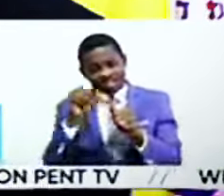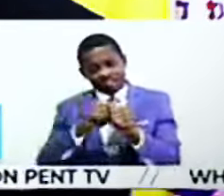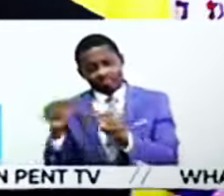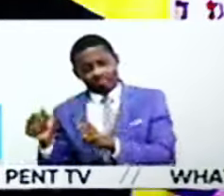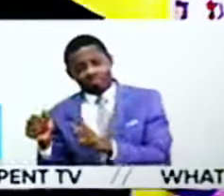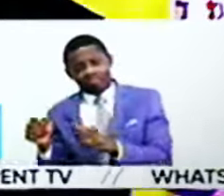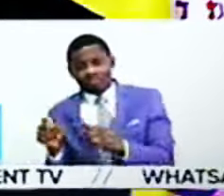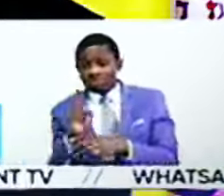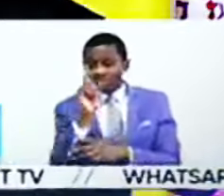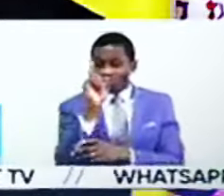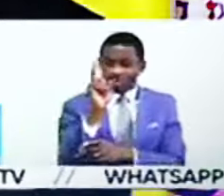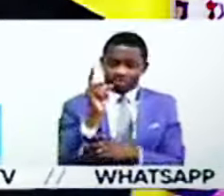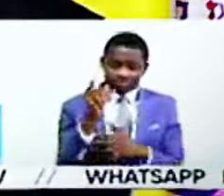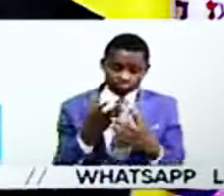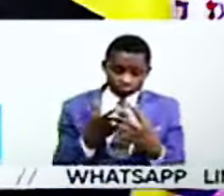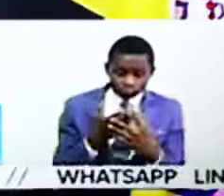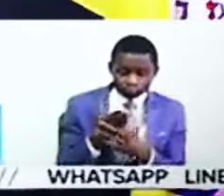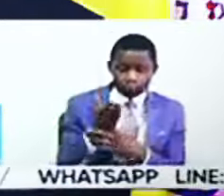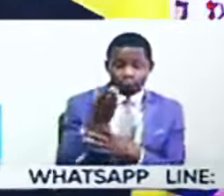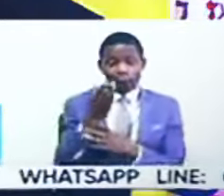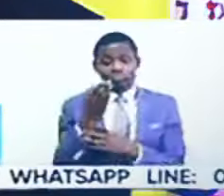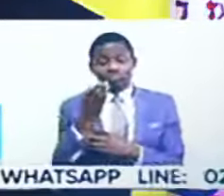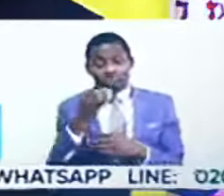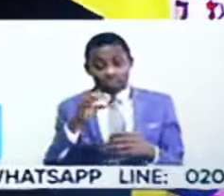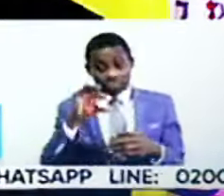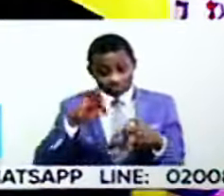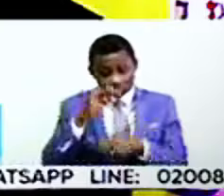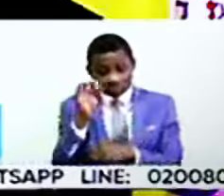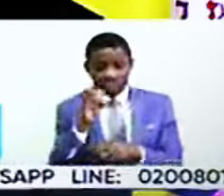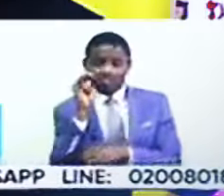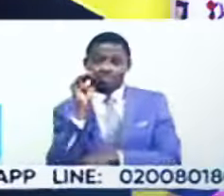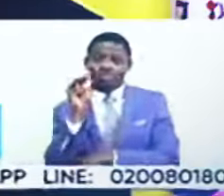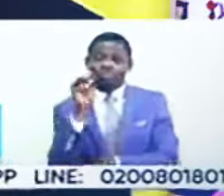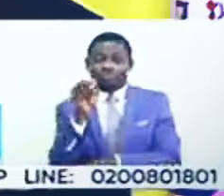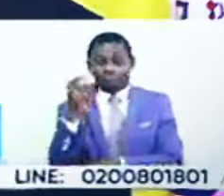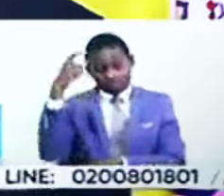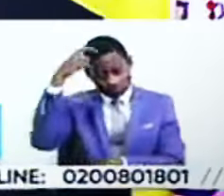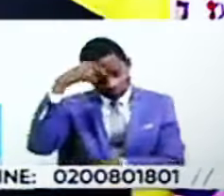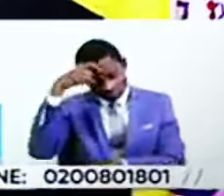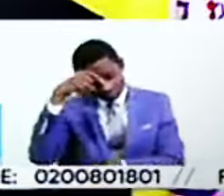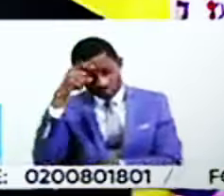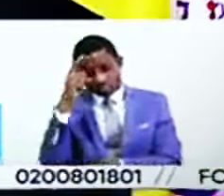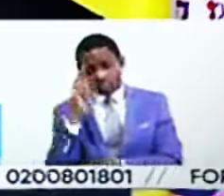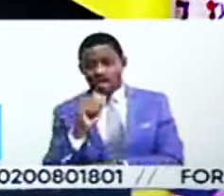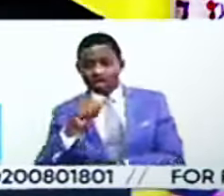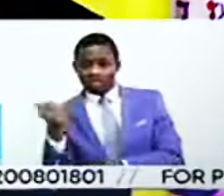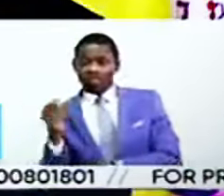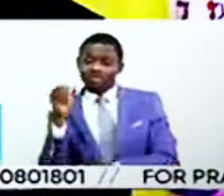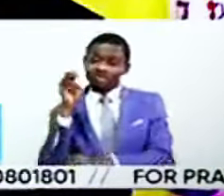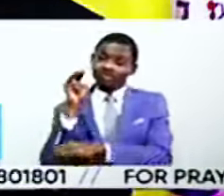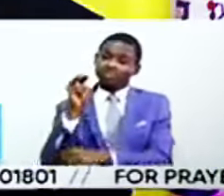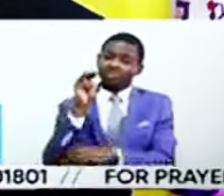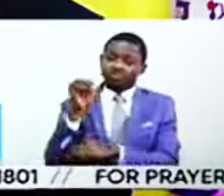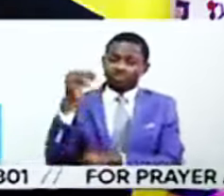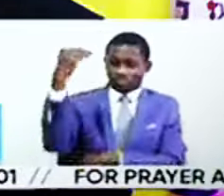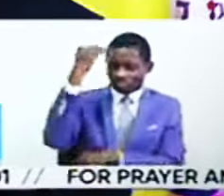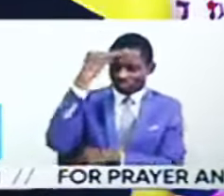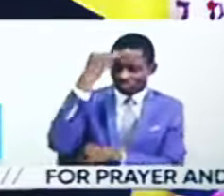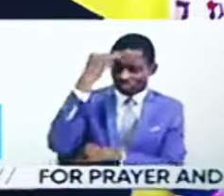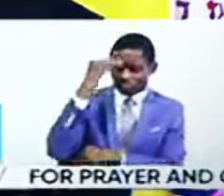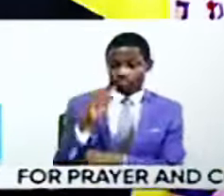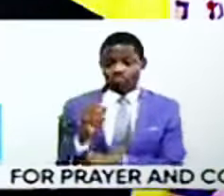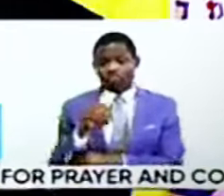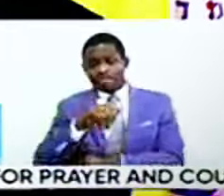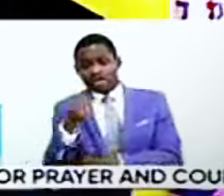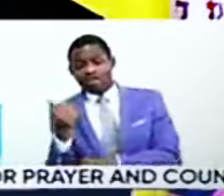through the Spirit a message of wisdom, another a message of knowledge, to